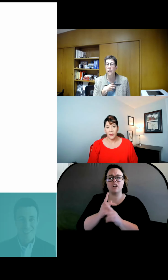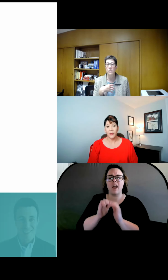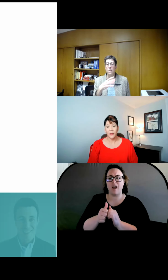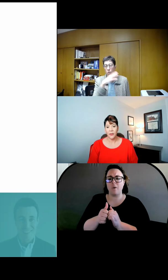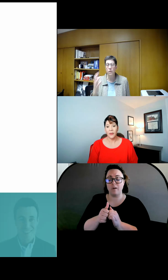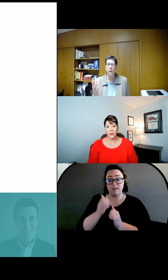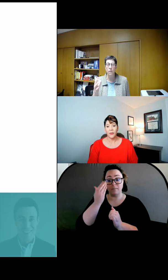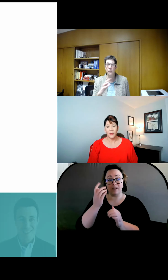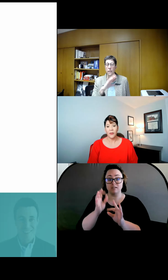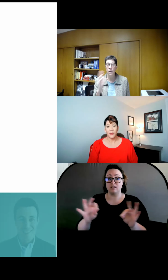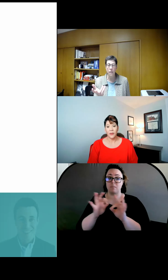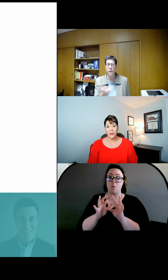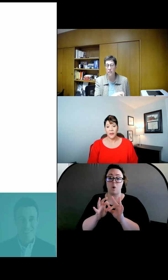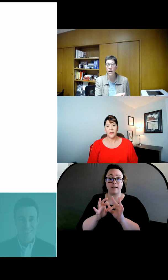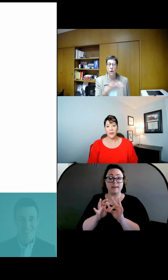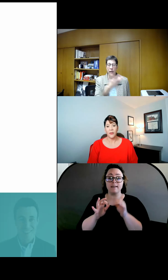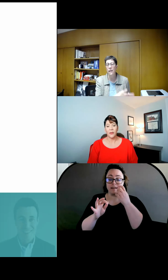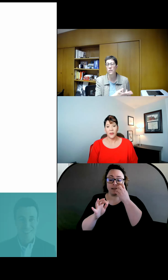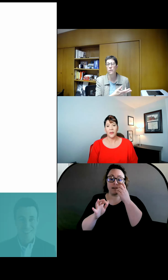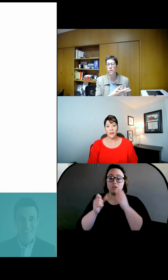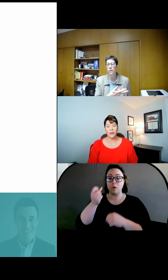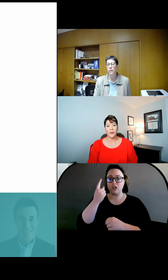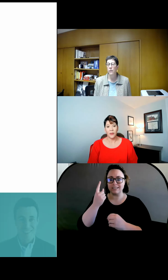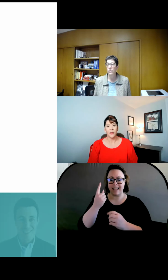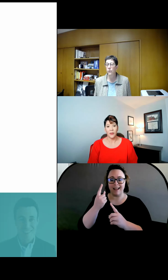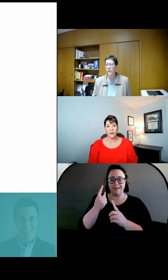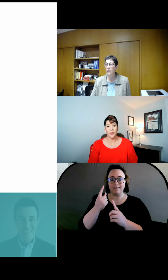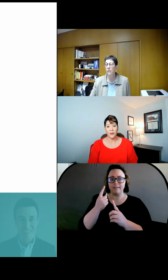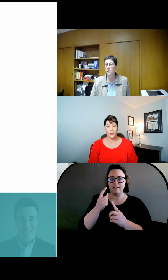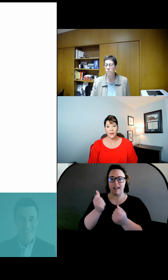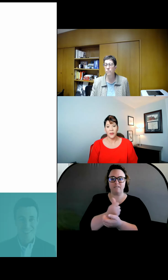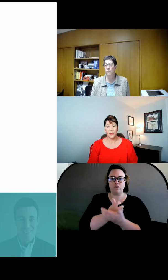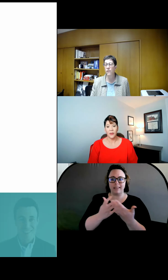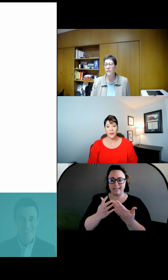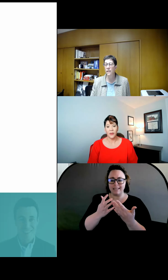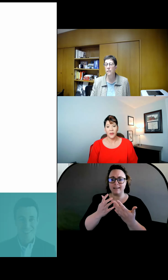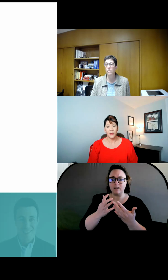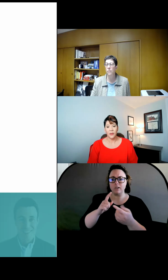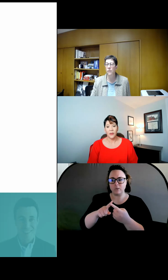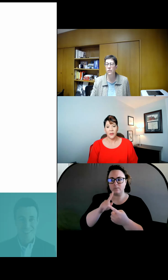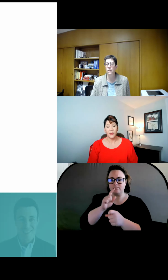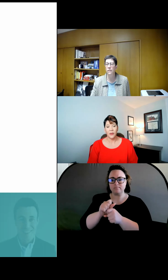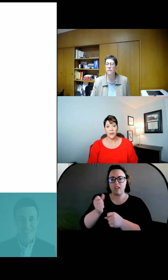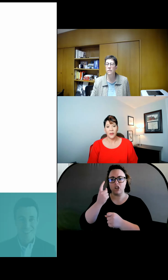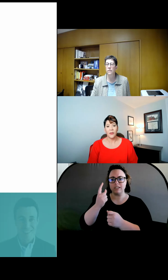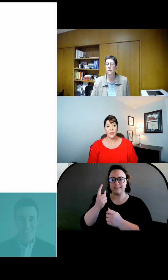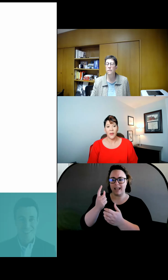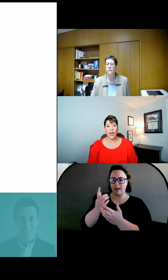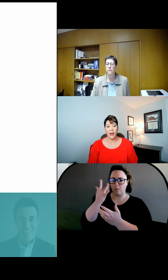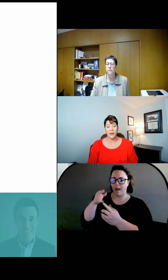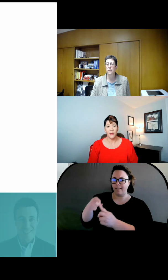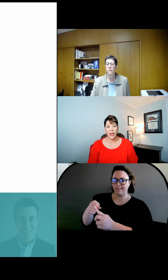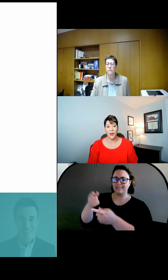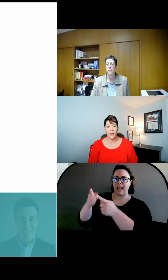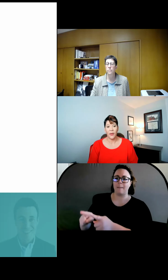see this in order to understand the context of how acts occurred. So I think it's fine to get a bit pushy.